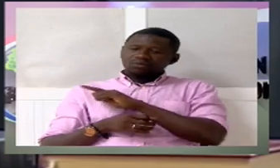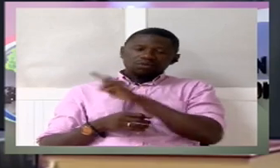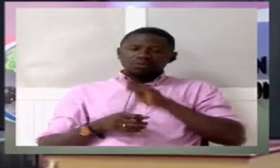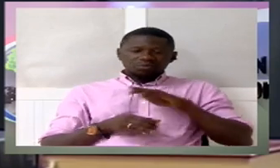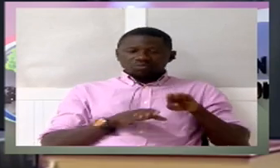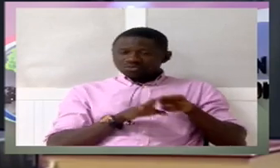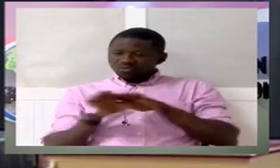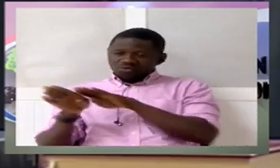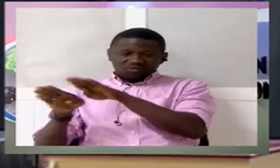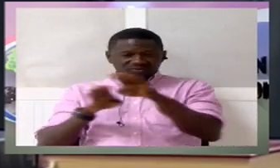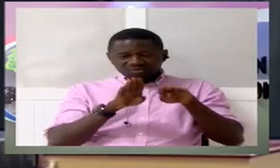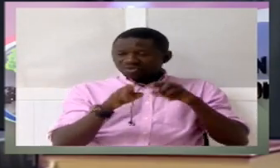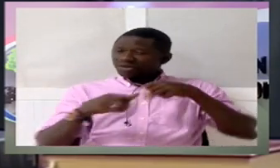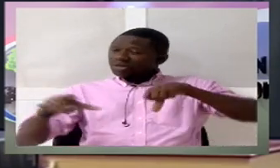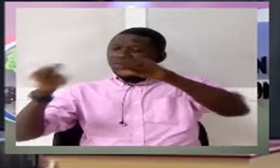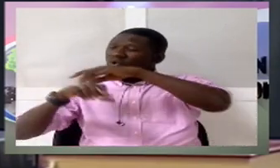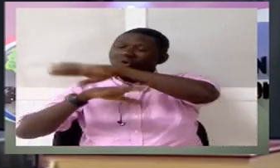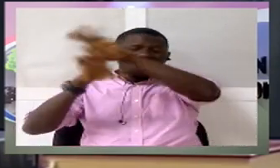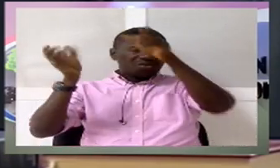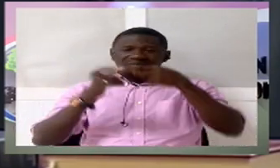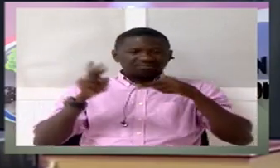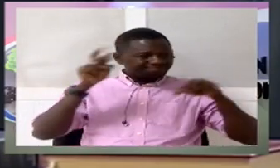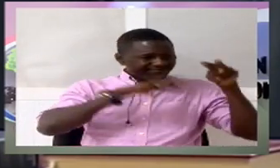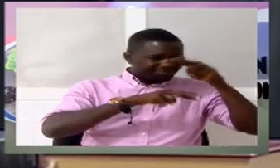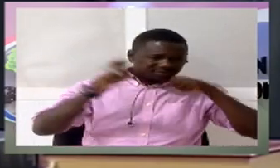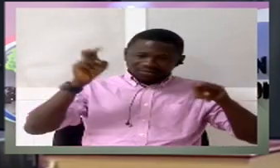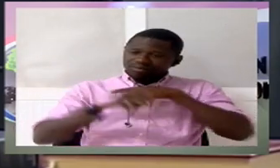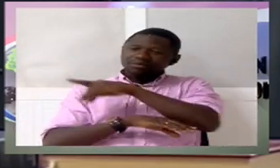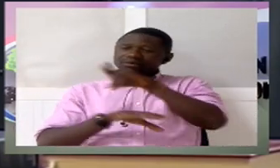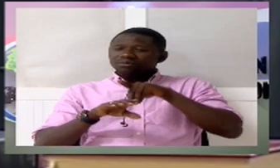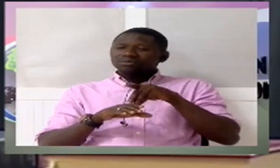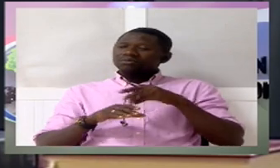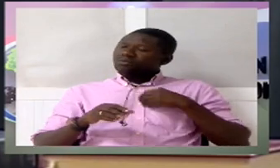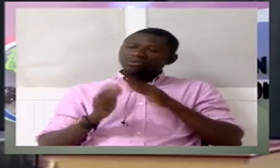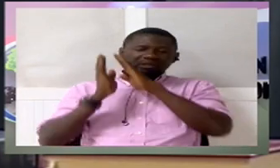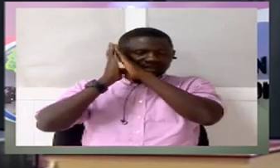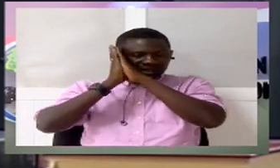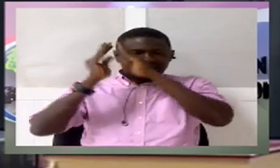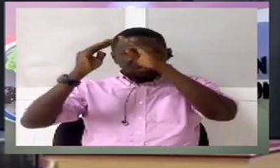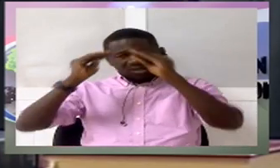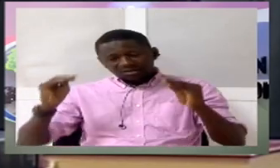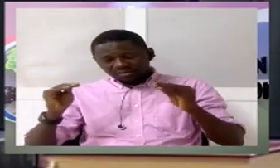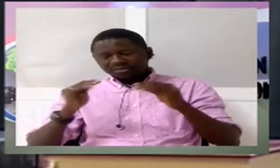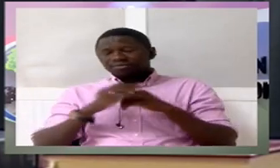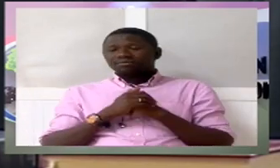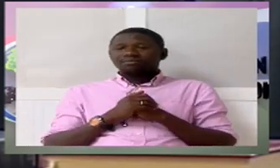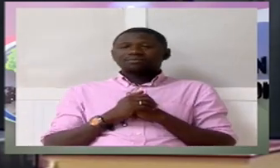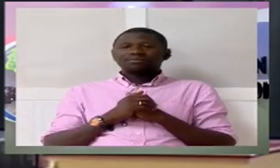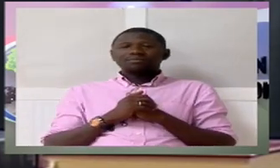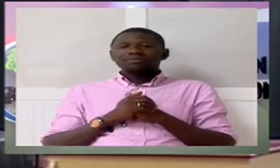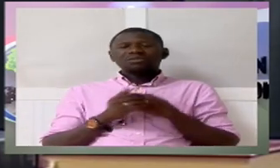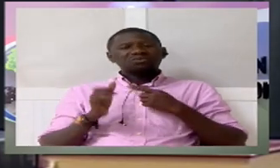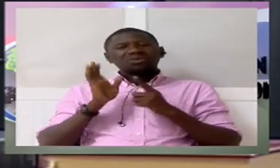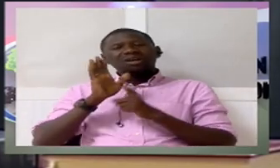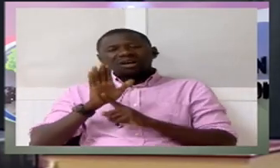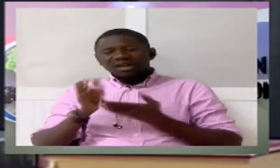over looking for place. Murumura dingral be pour ka djulanyini. For shelter. Pour na du fangoldo. Even to get